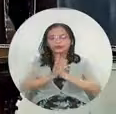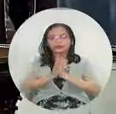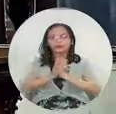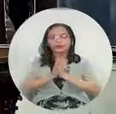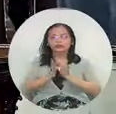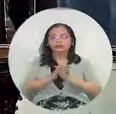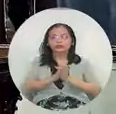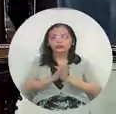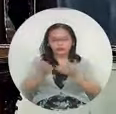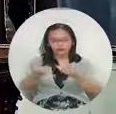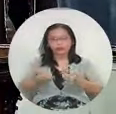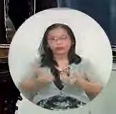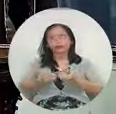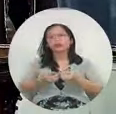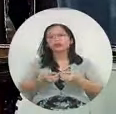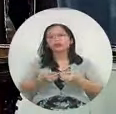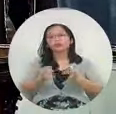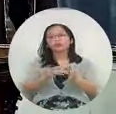books.